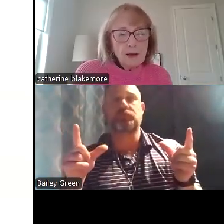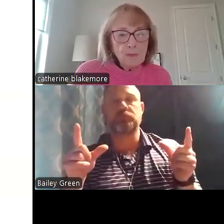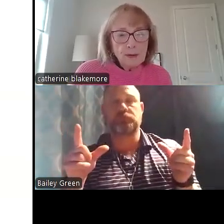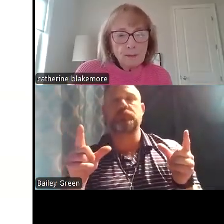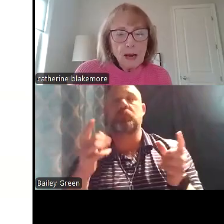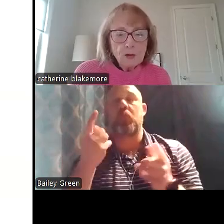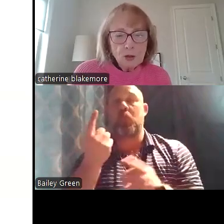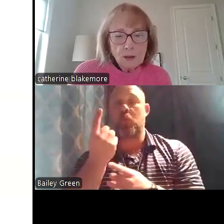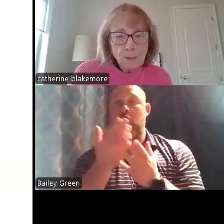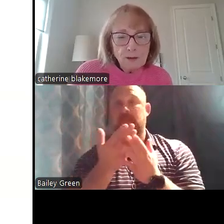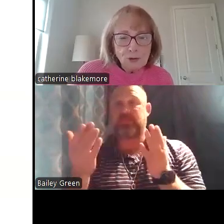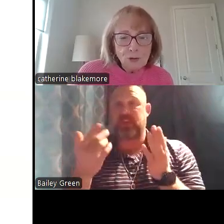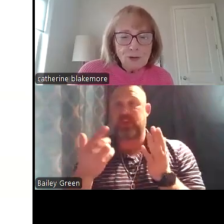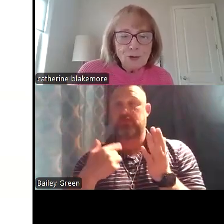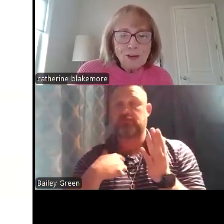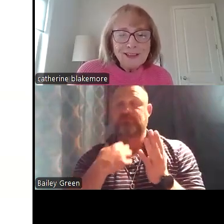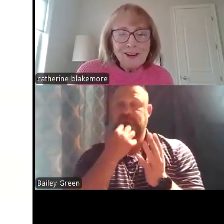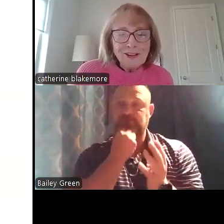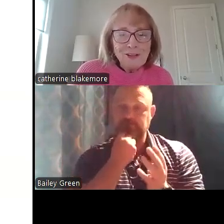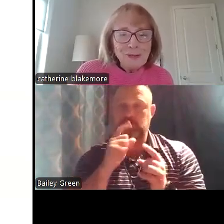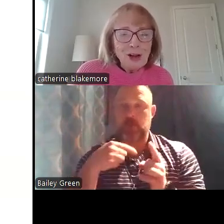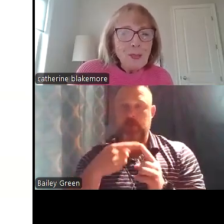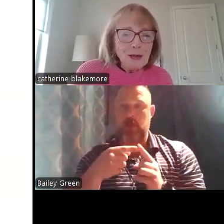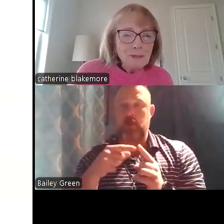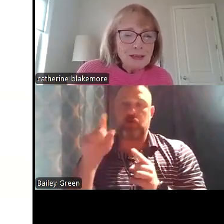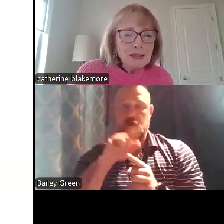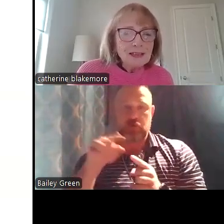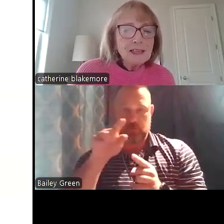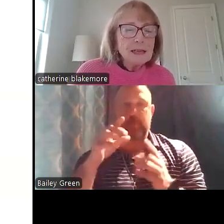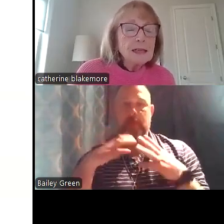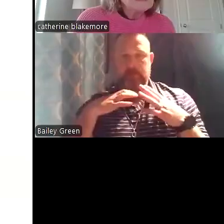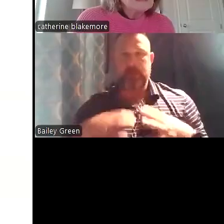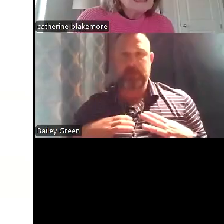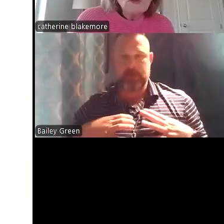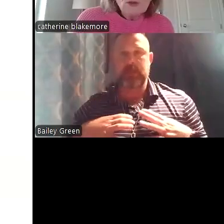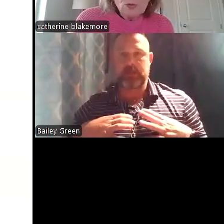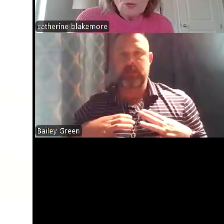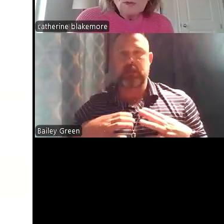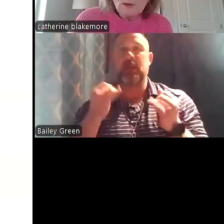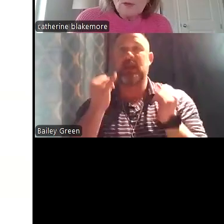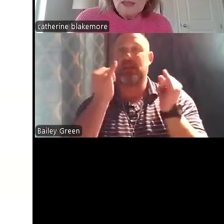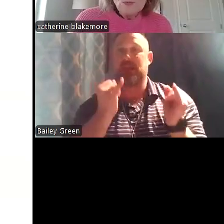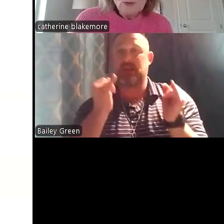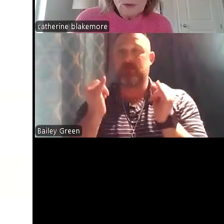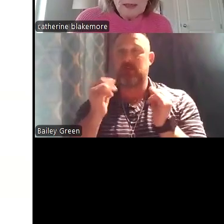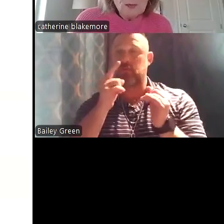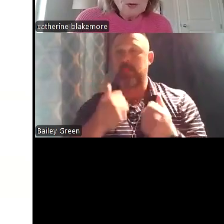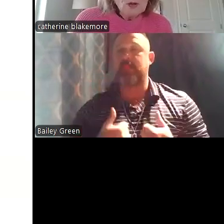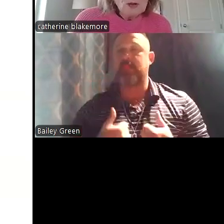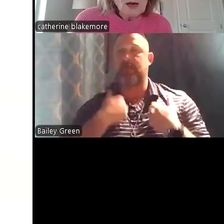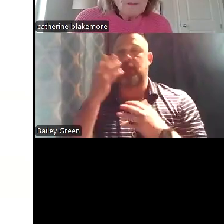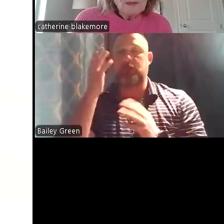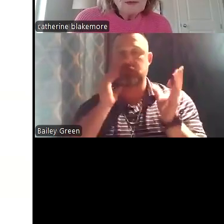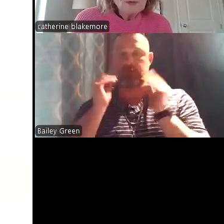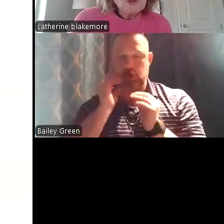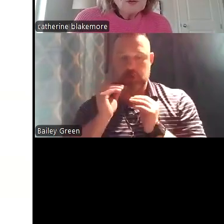I have been passionate about, for those of you that have been on the committee, is that individuals with lived experience, which